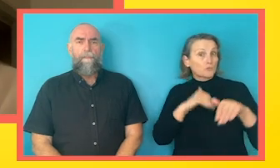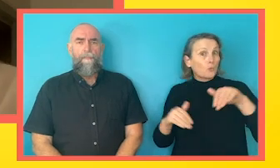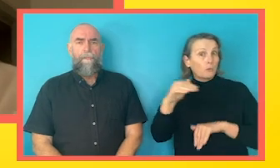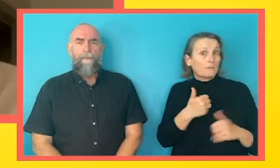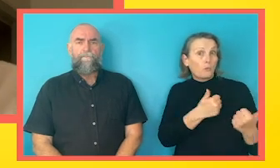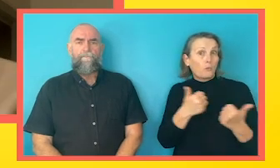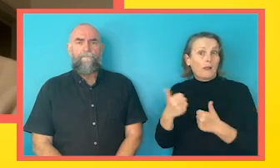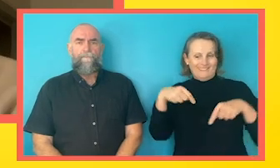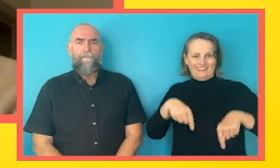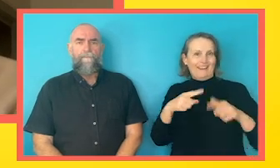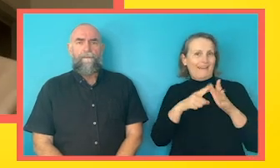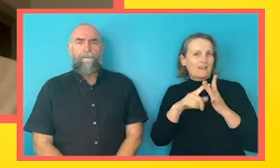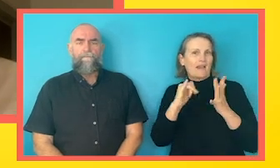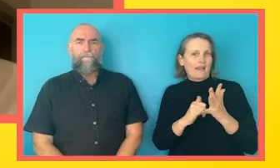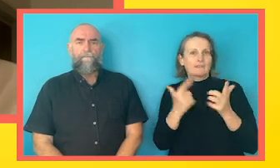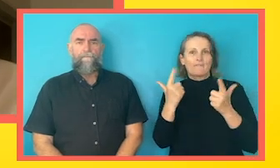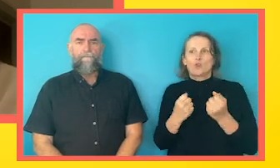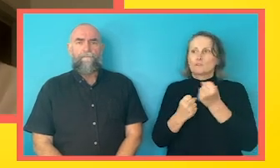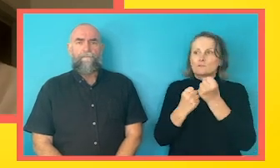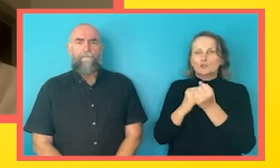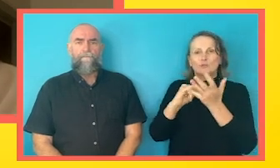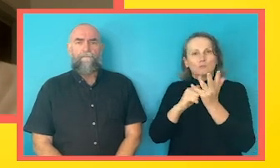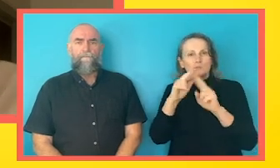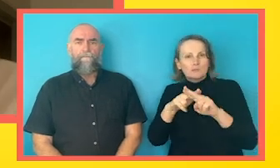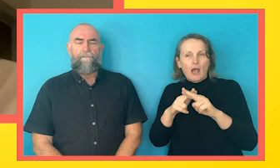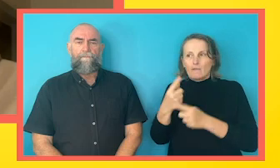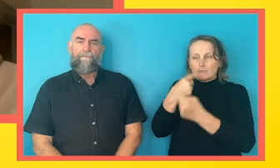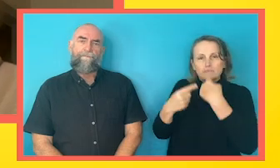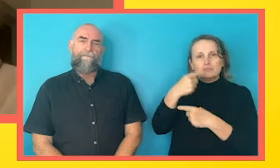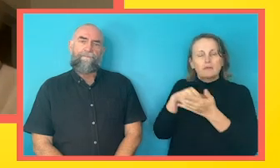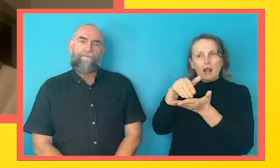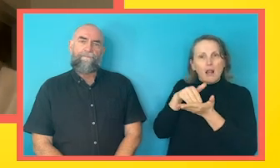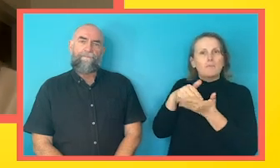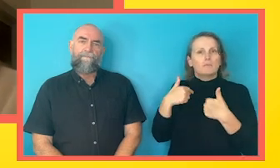obviously here at the AIS, there are a lot of support staff that are always available.